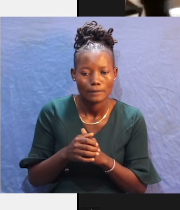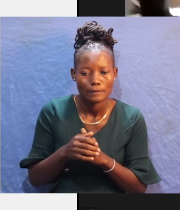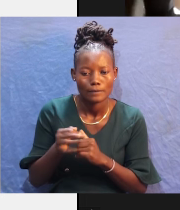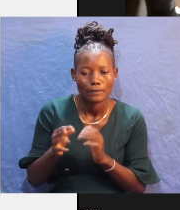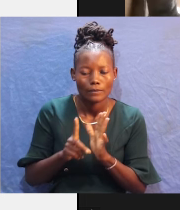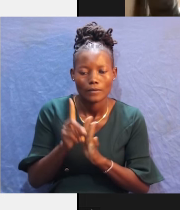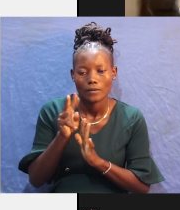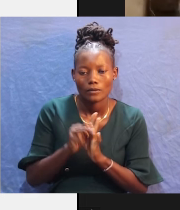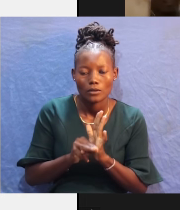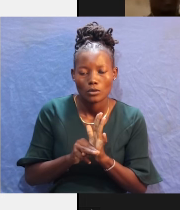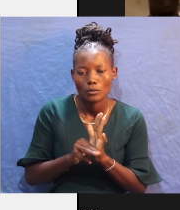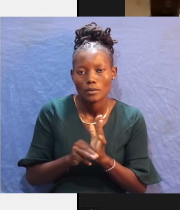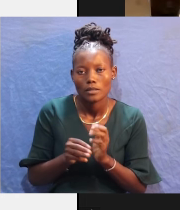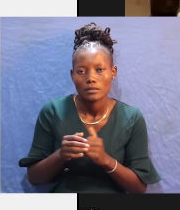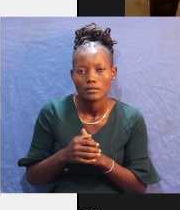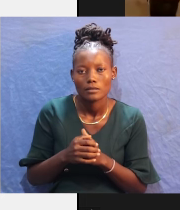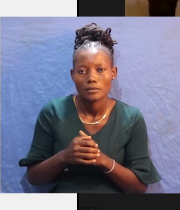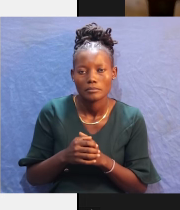development.